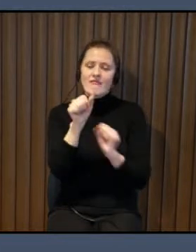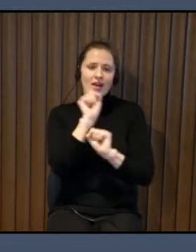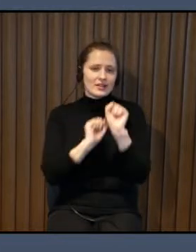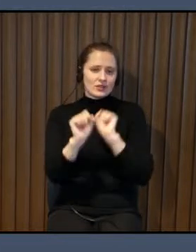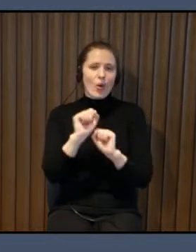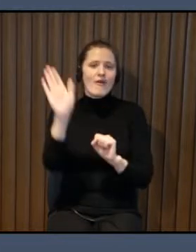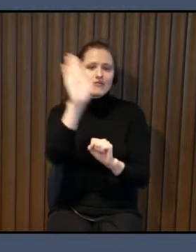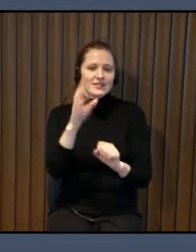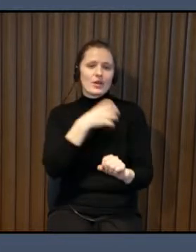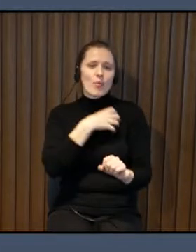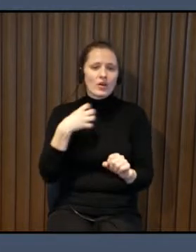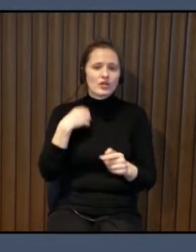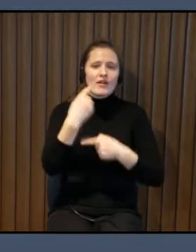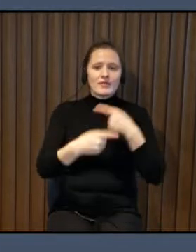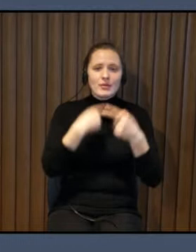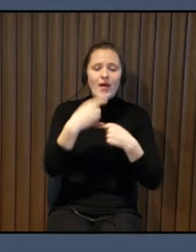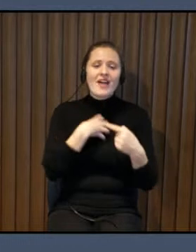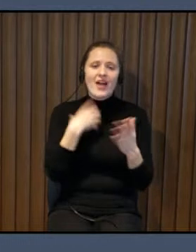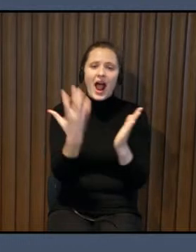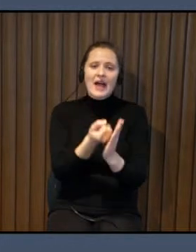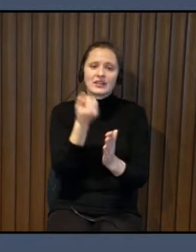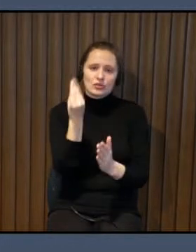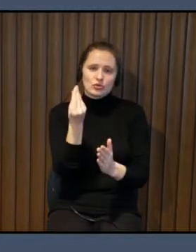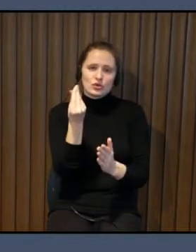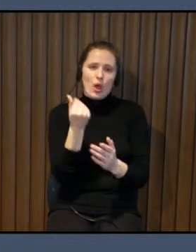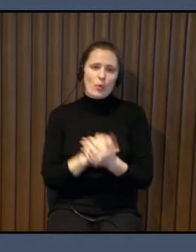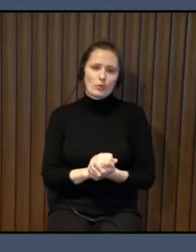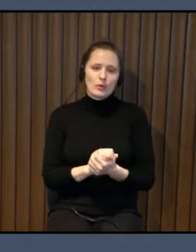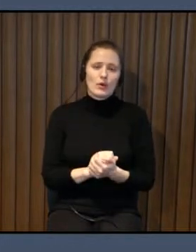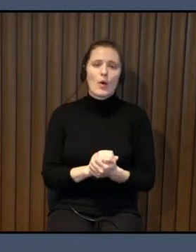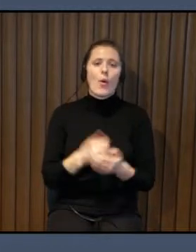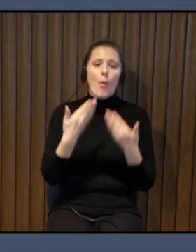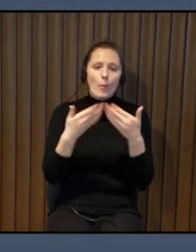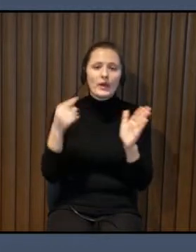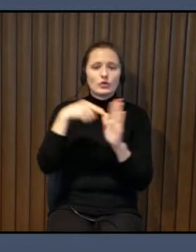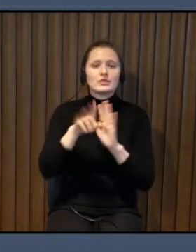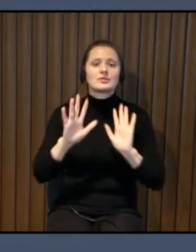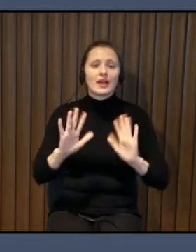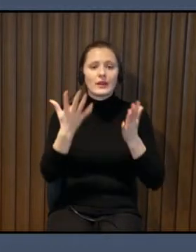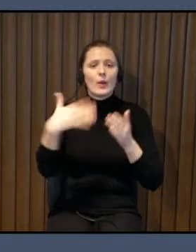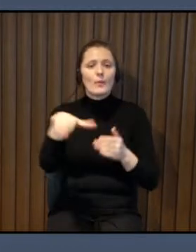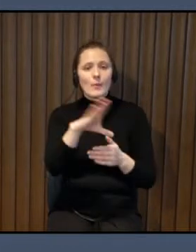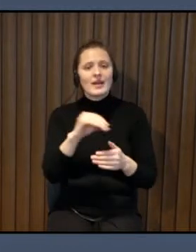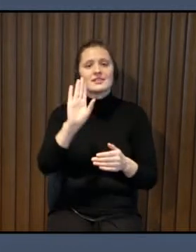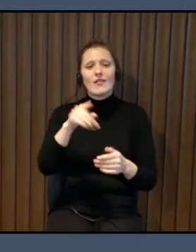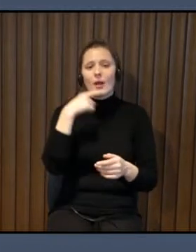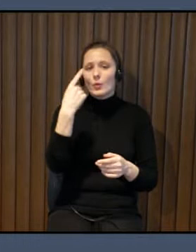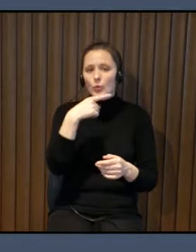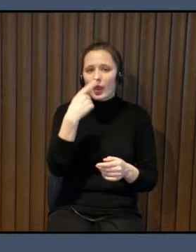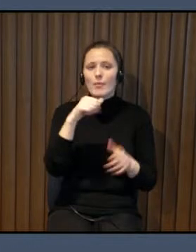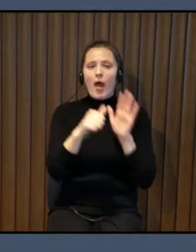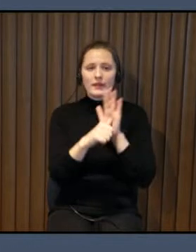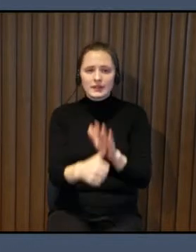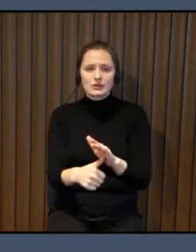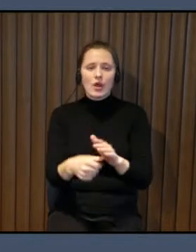thus avoiding unnecessary burden or a disproportionate